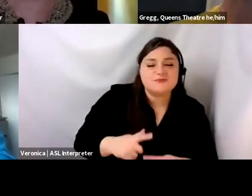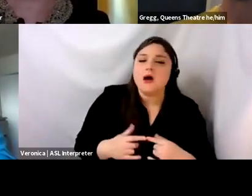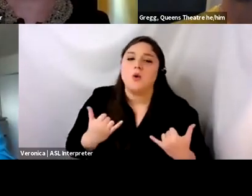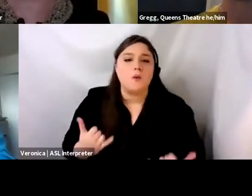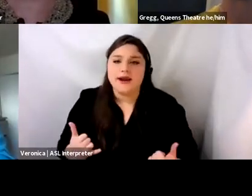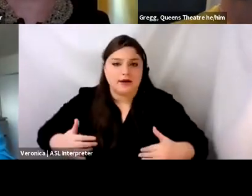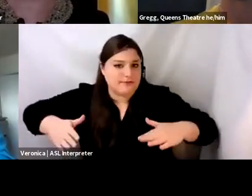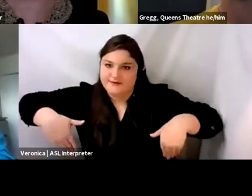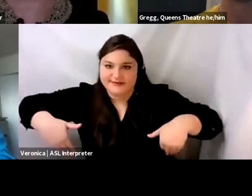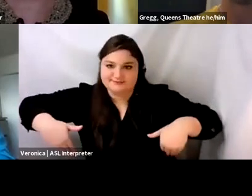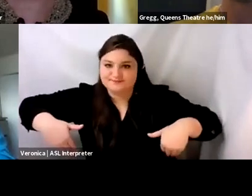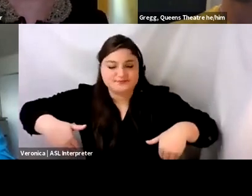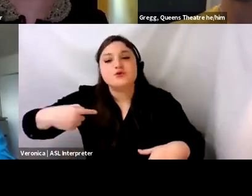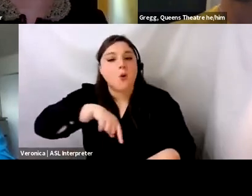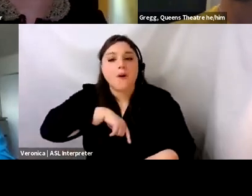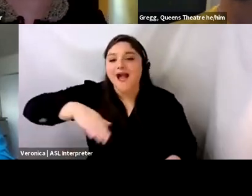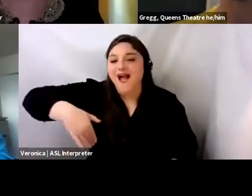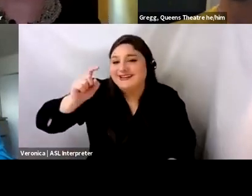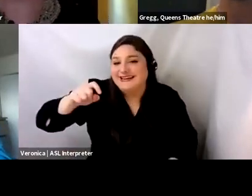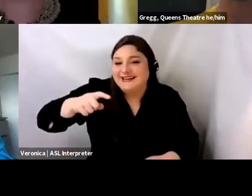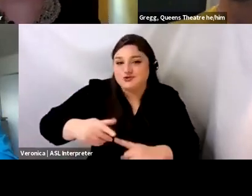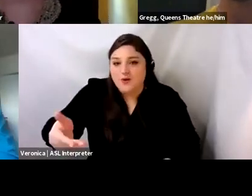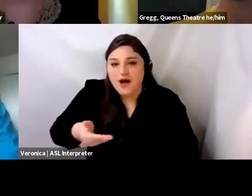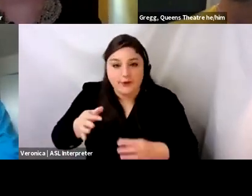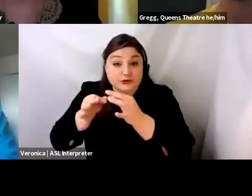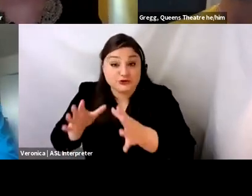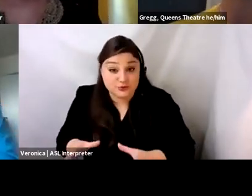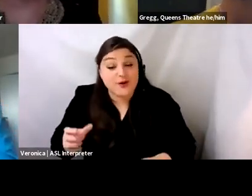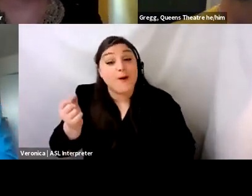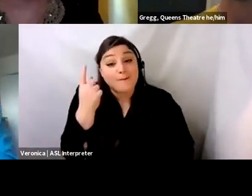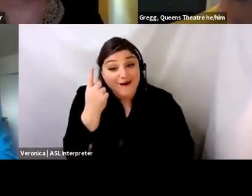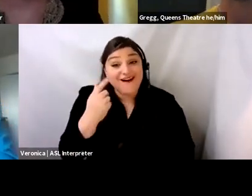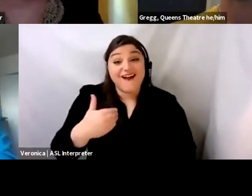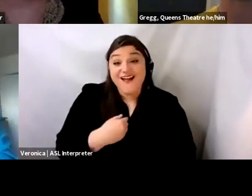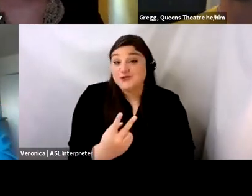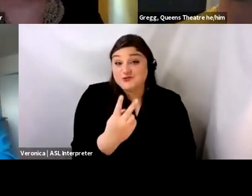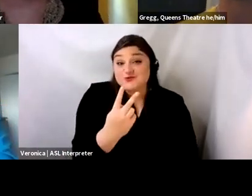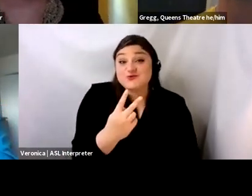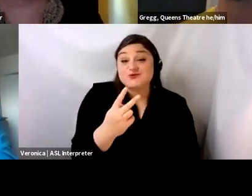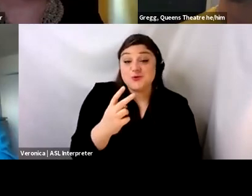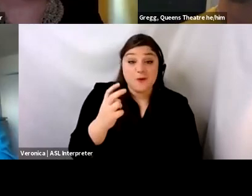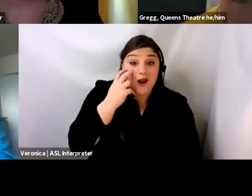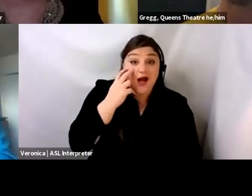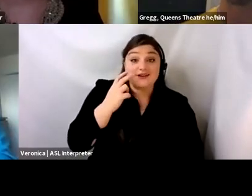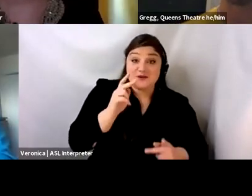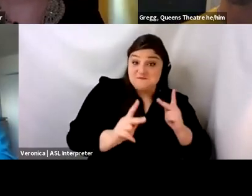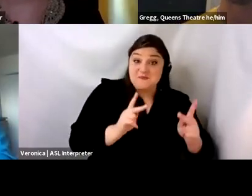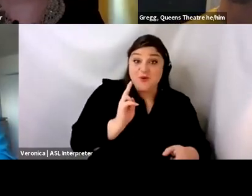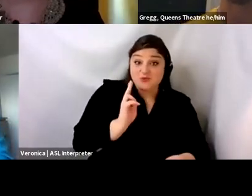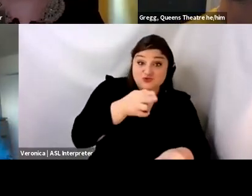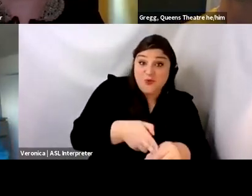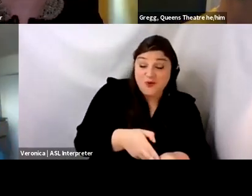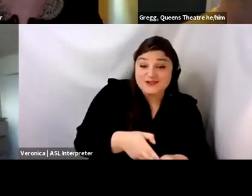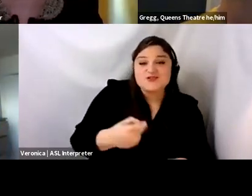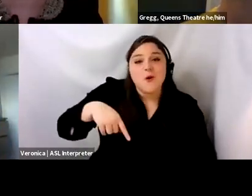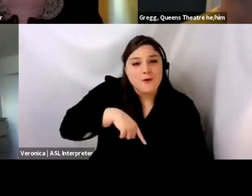two blind, uh, low vision, uh, uh, participants, uh, who required audio description, and we couldn't figure out how to do this, necessarily,